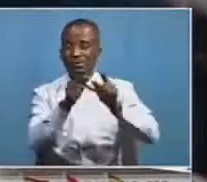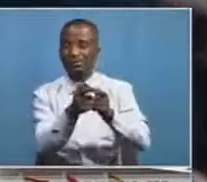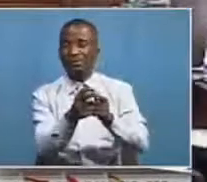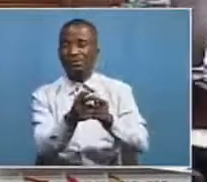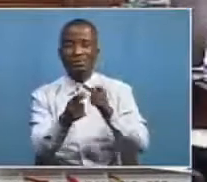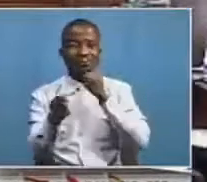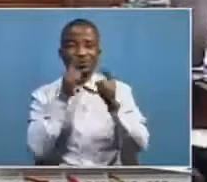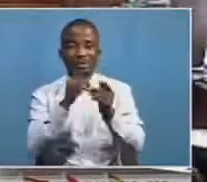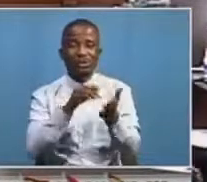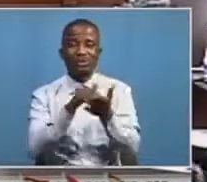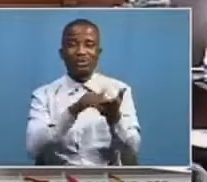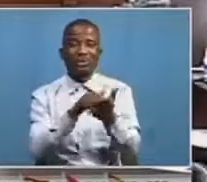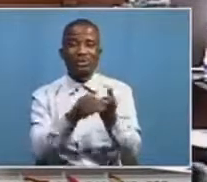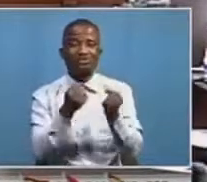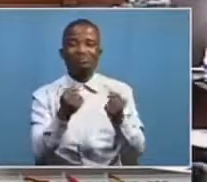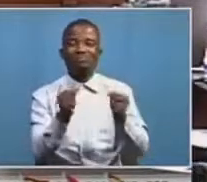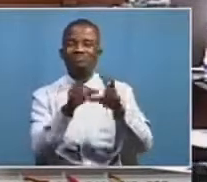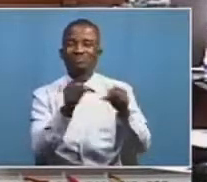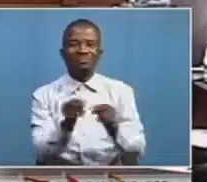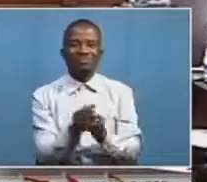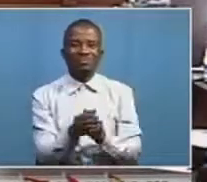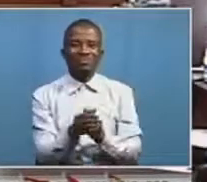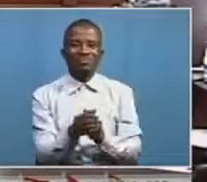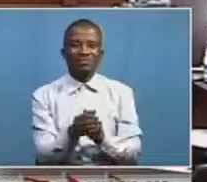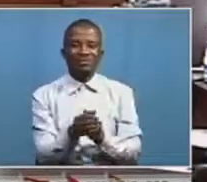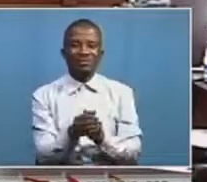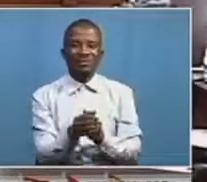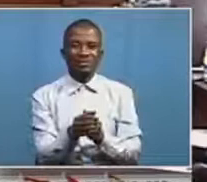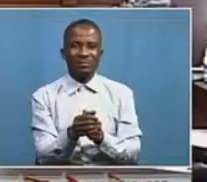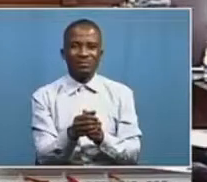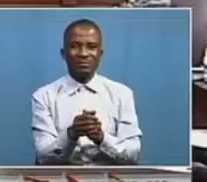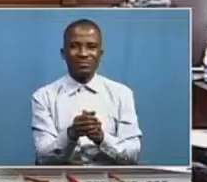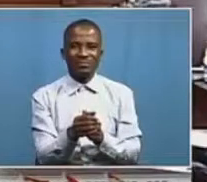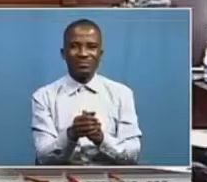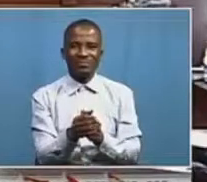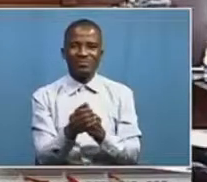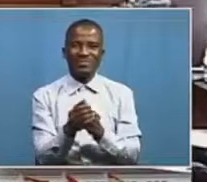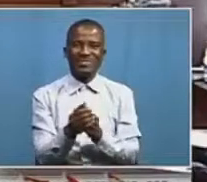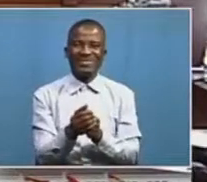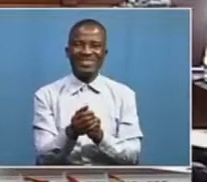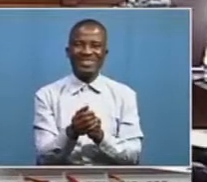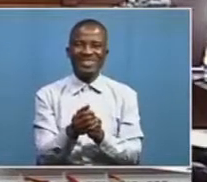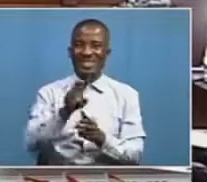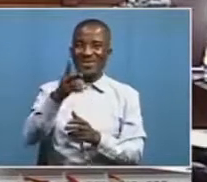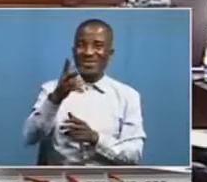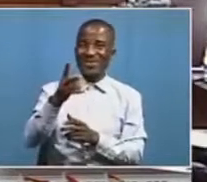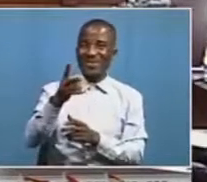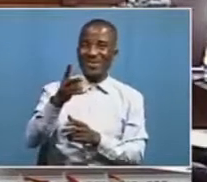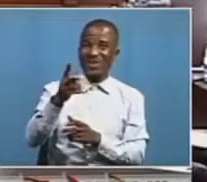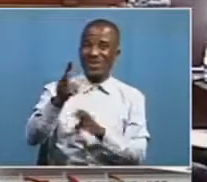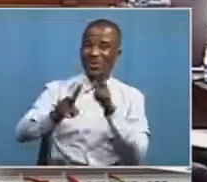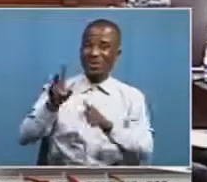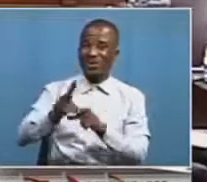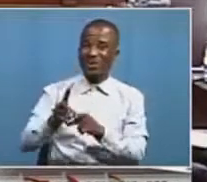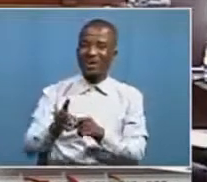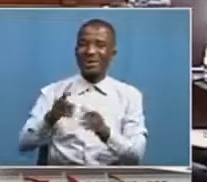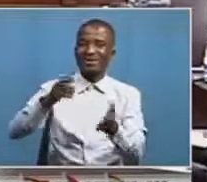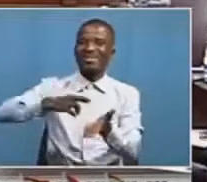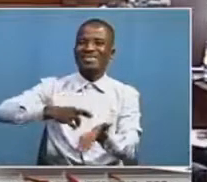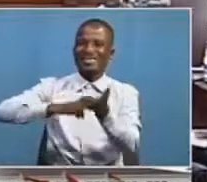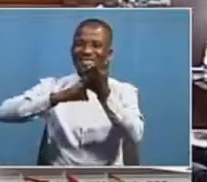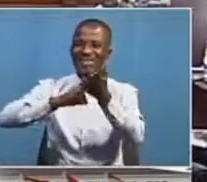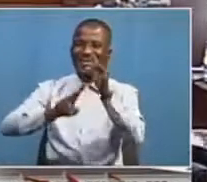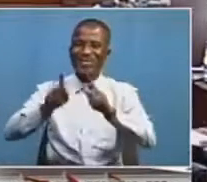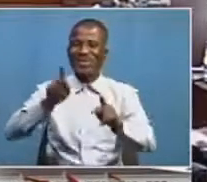their testimonies relative to the issue at stake, the better. PW2 and PW3 were agents who represented the